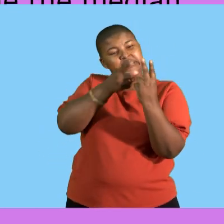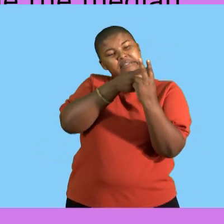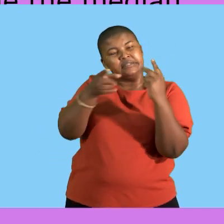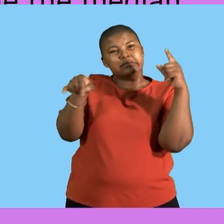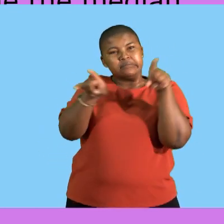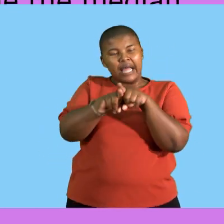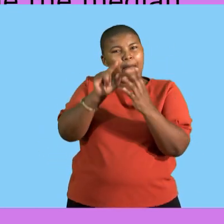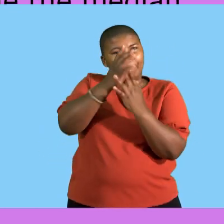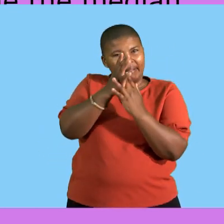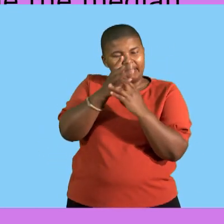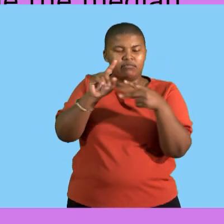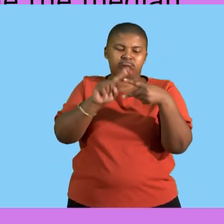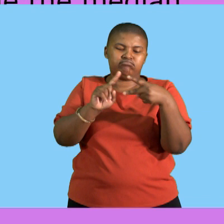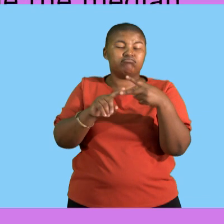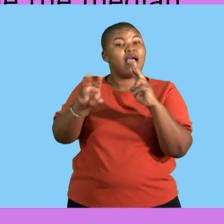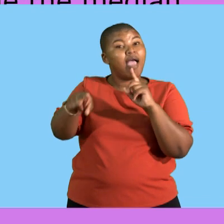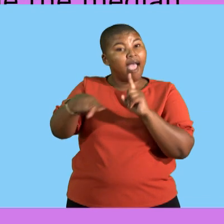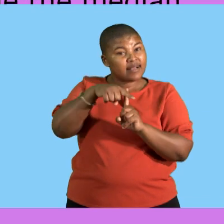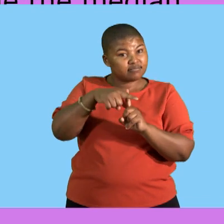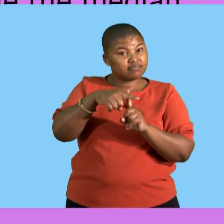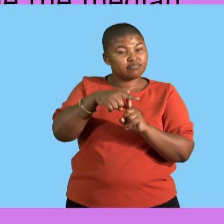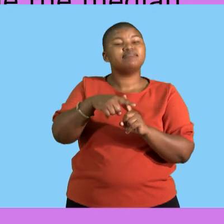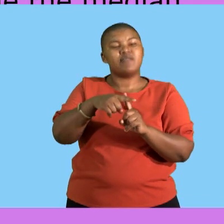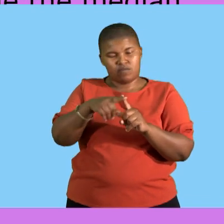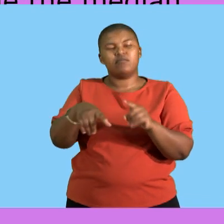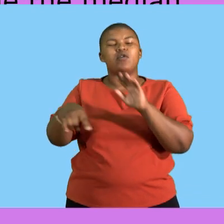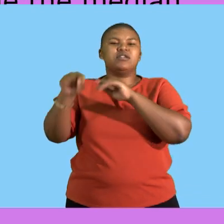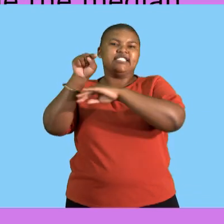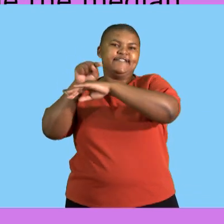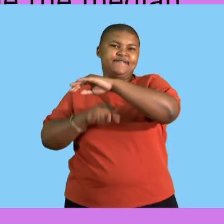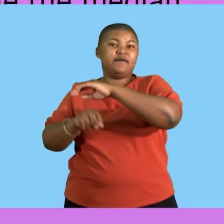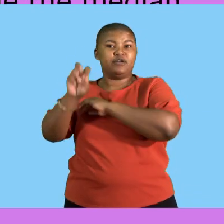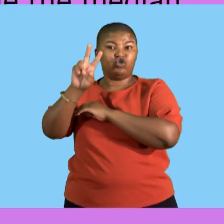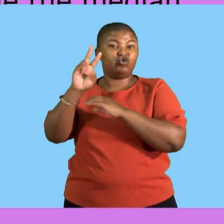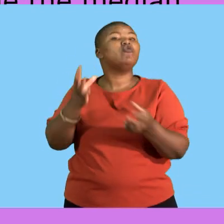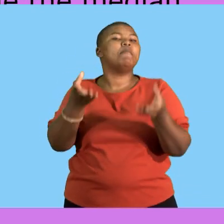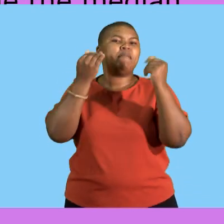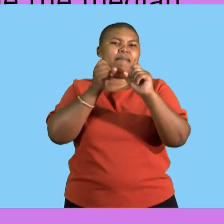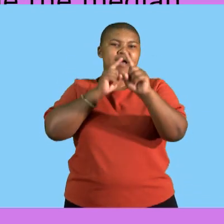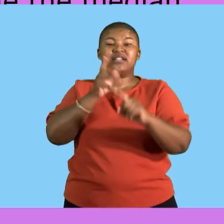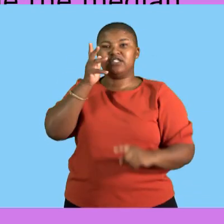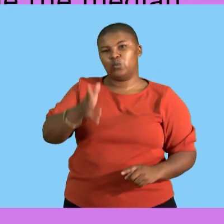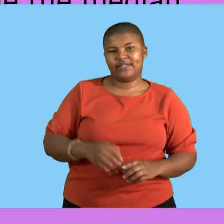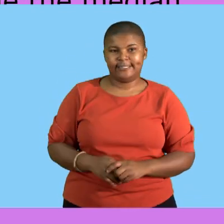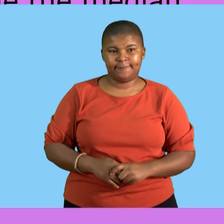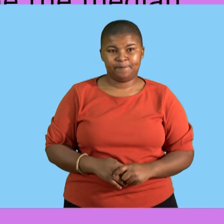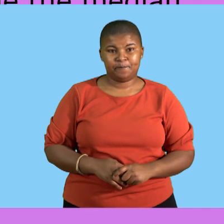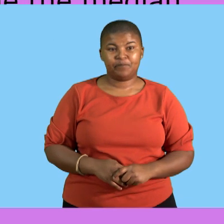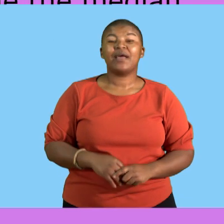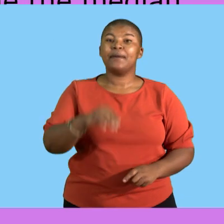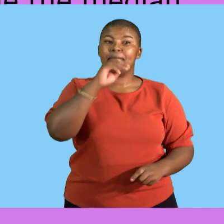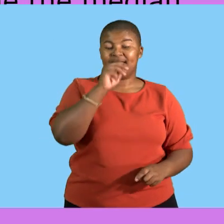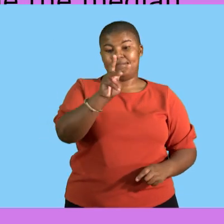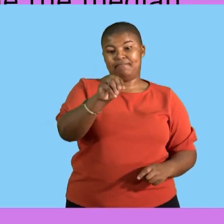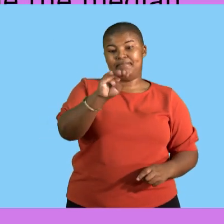the position of the value in the data set. Now, median is influenced by the position, not